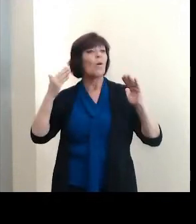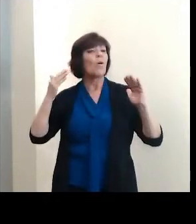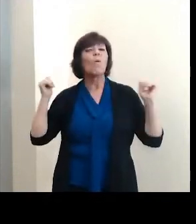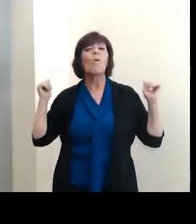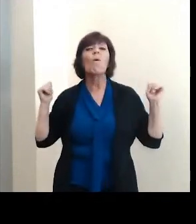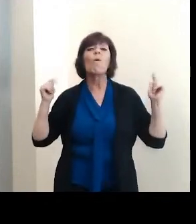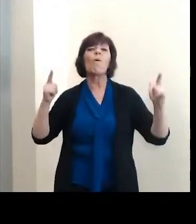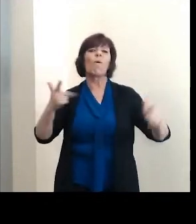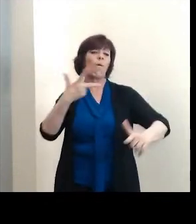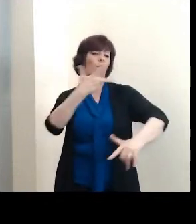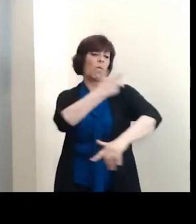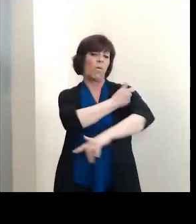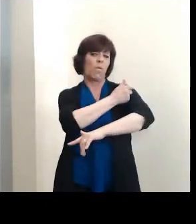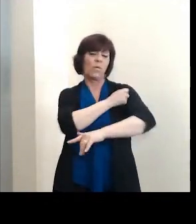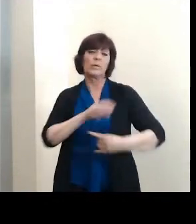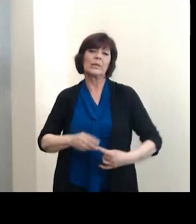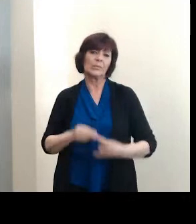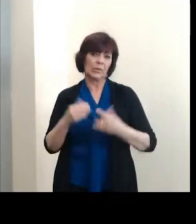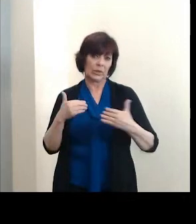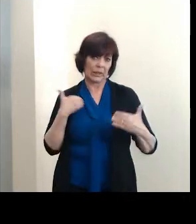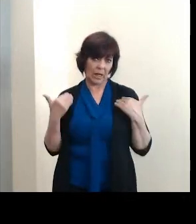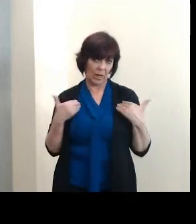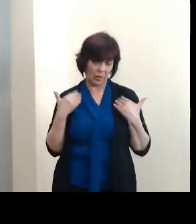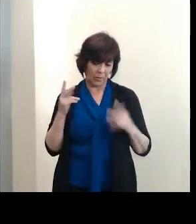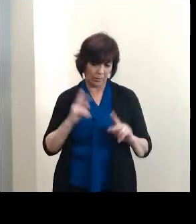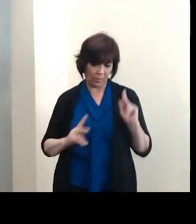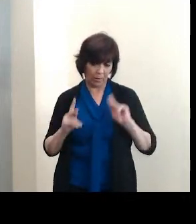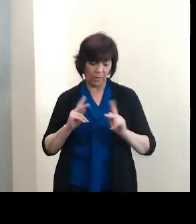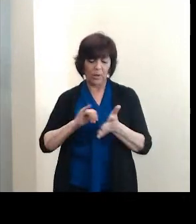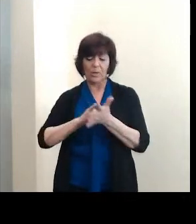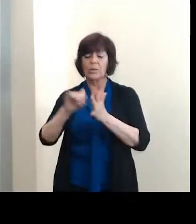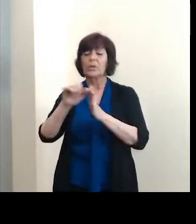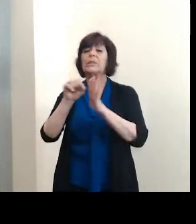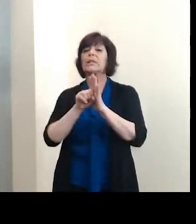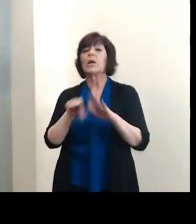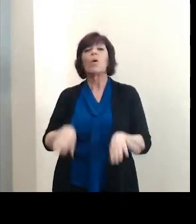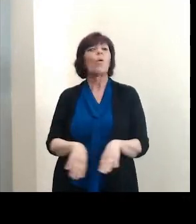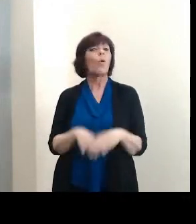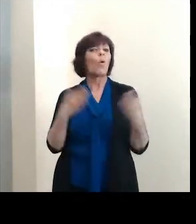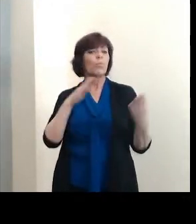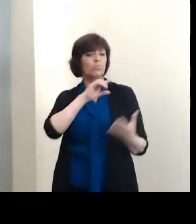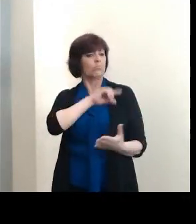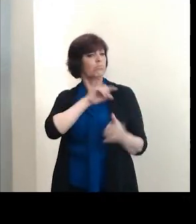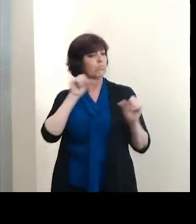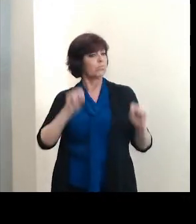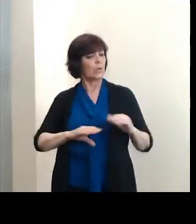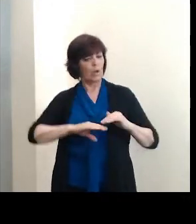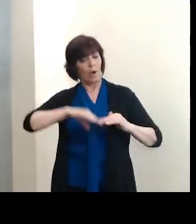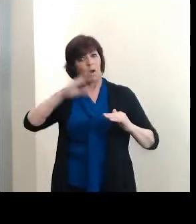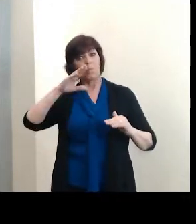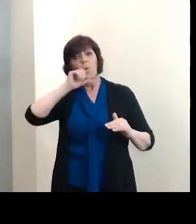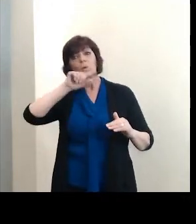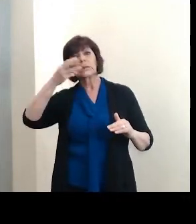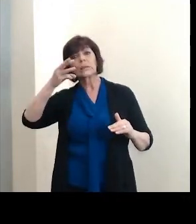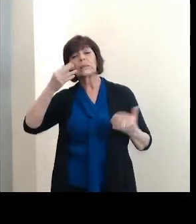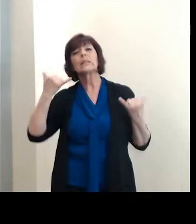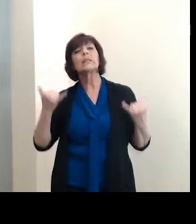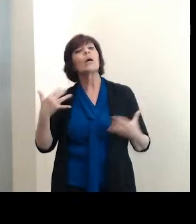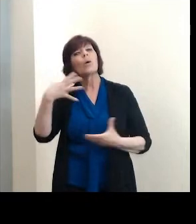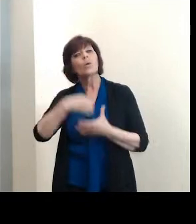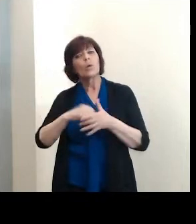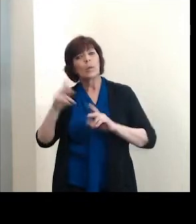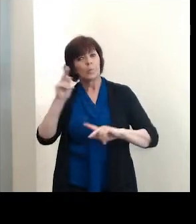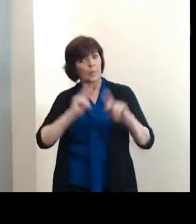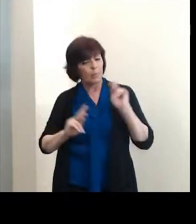gets vaccinated, especially young. New York State opened up the eligibility to anyone 16 and above. That now includes